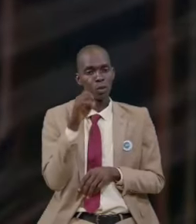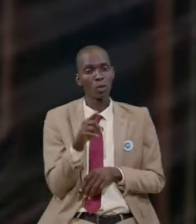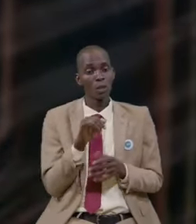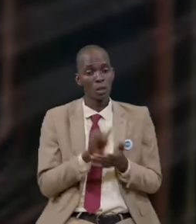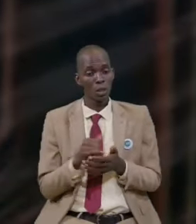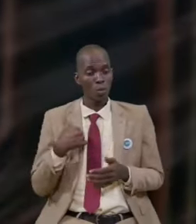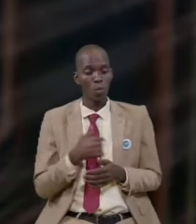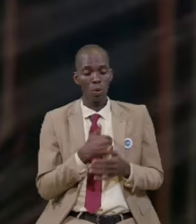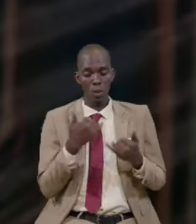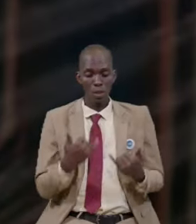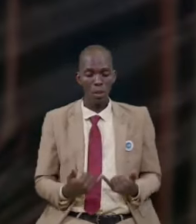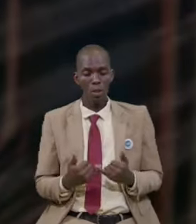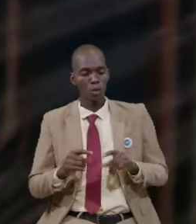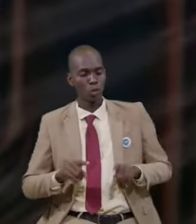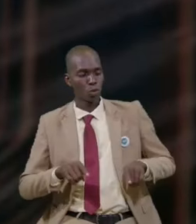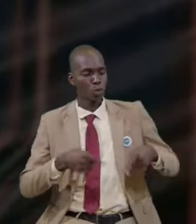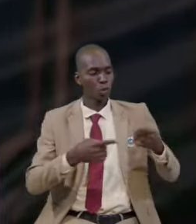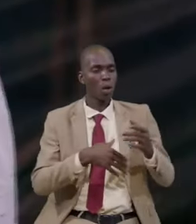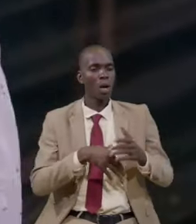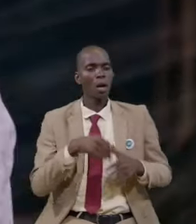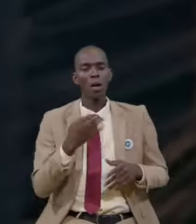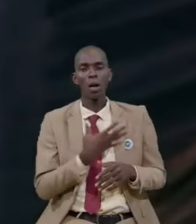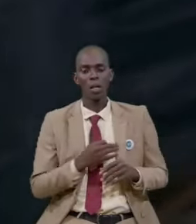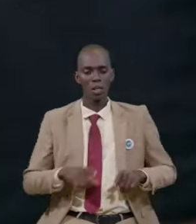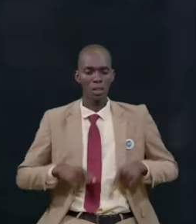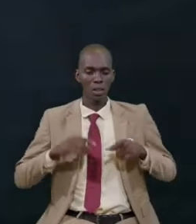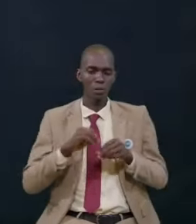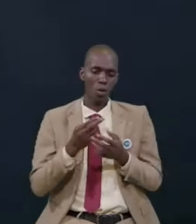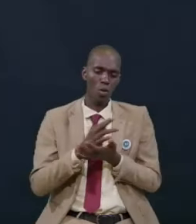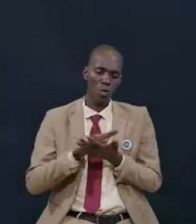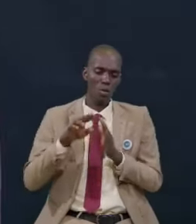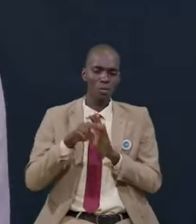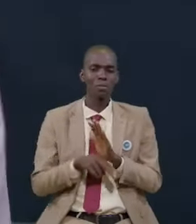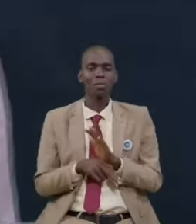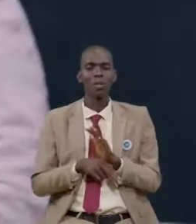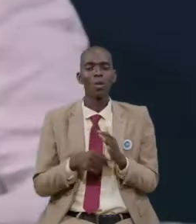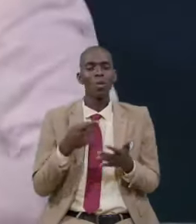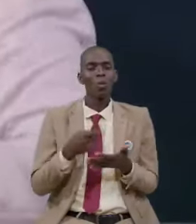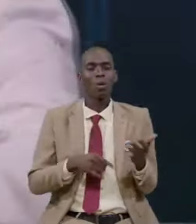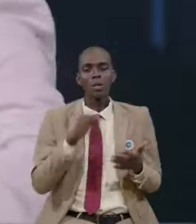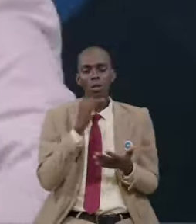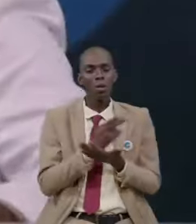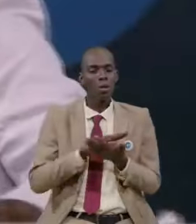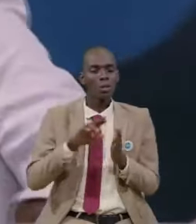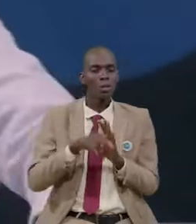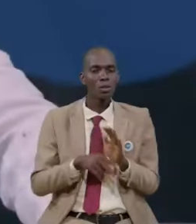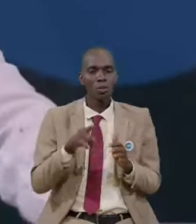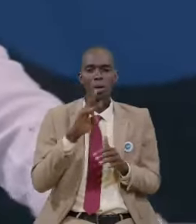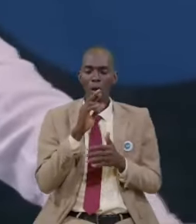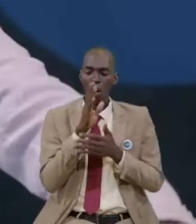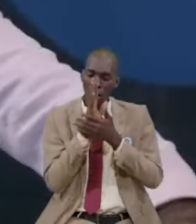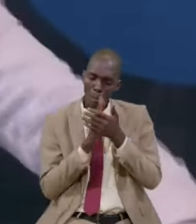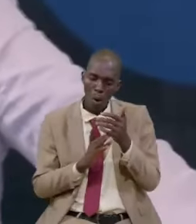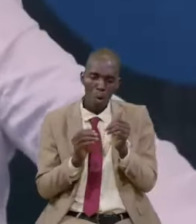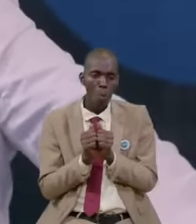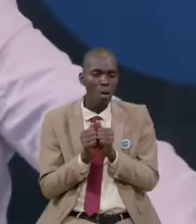in holiness. What's it to be holy? What the holiness? You're humble without being haughty.